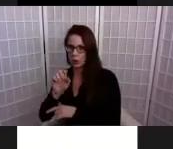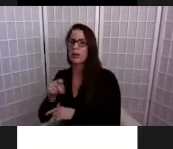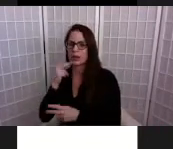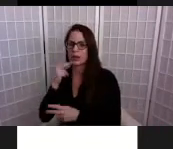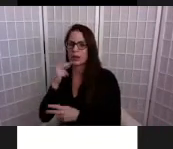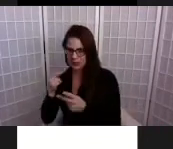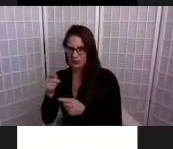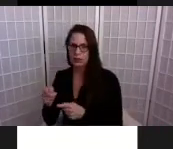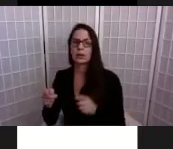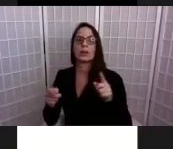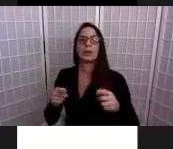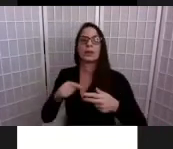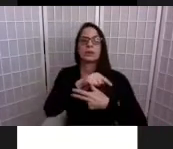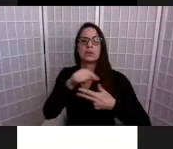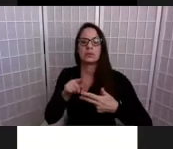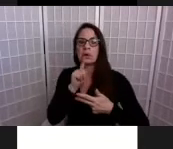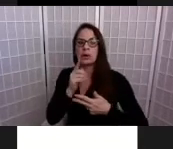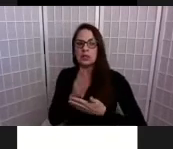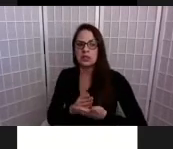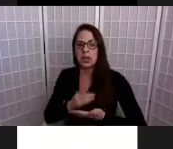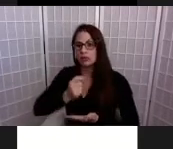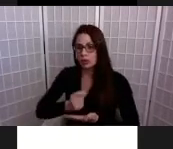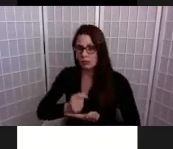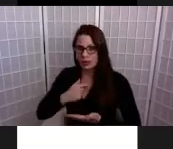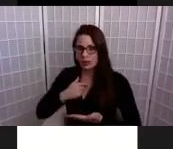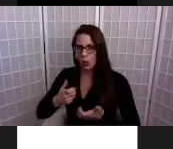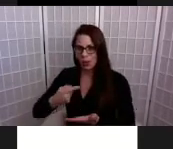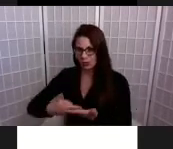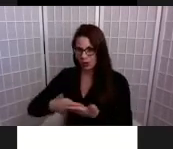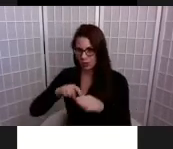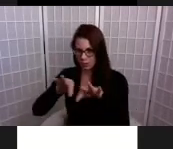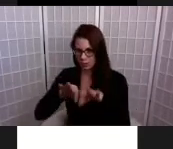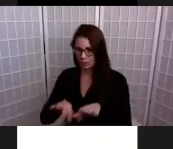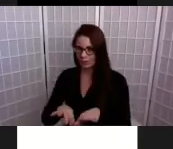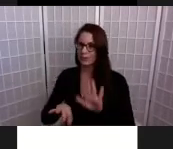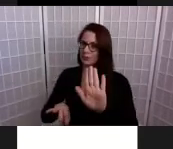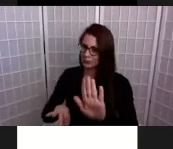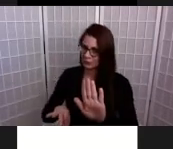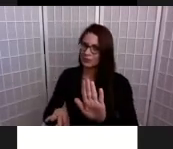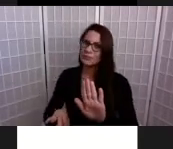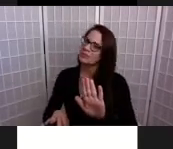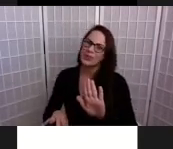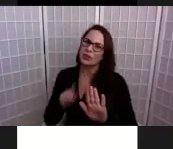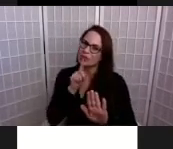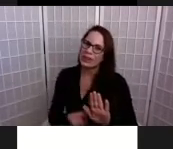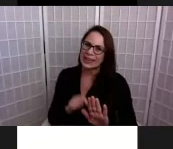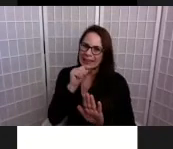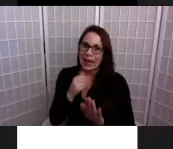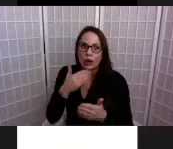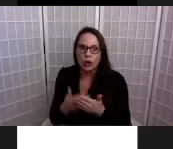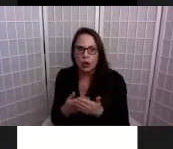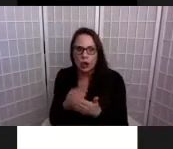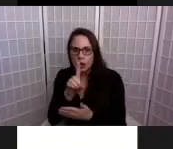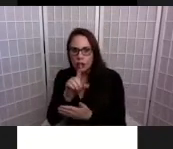These are some treatments that I want to talk about, which again, there's no real good data that show they make a big difference.